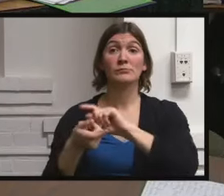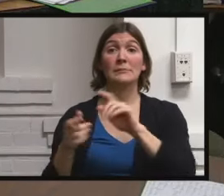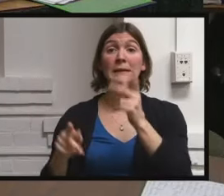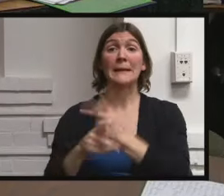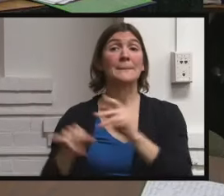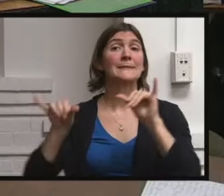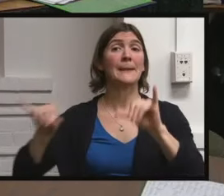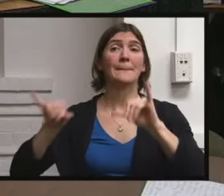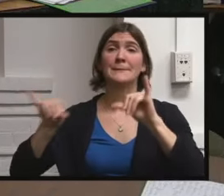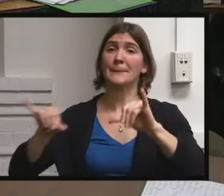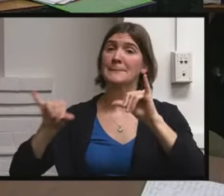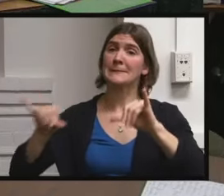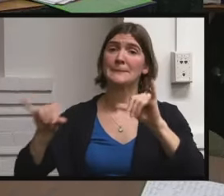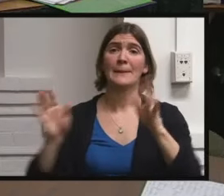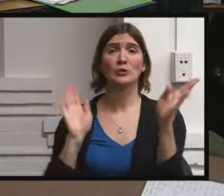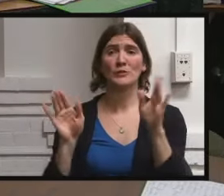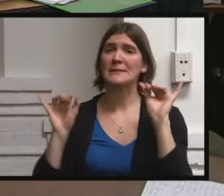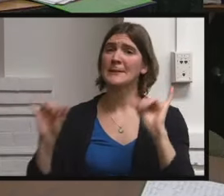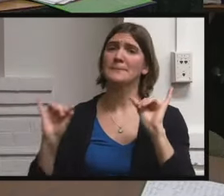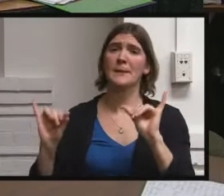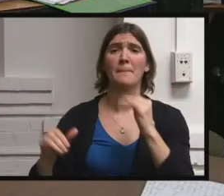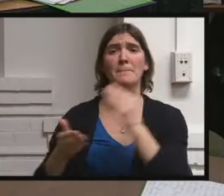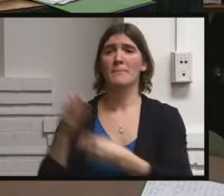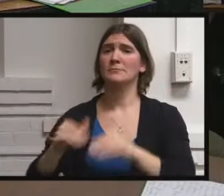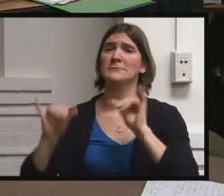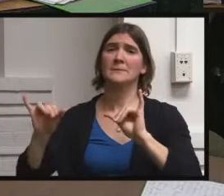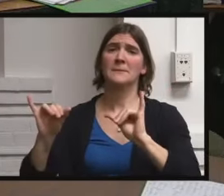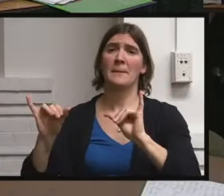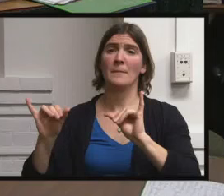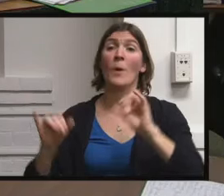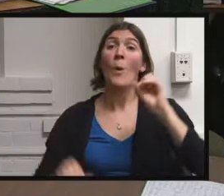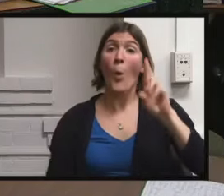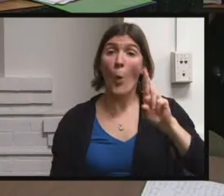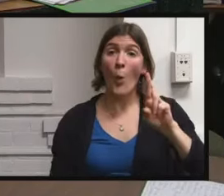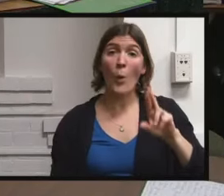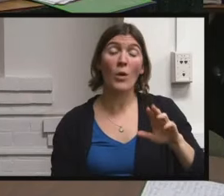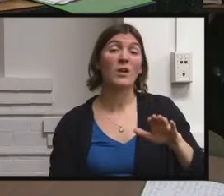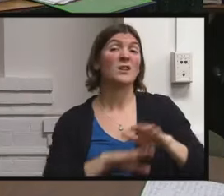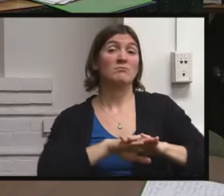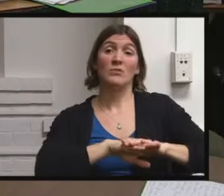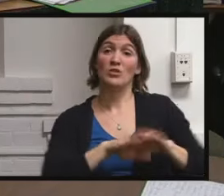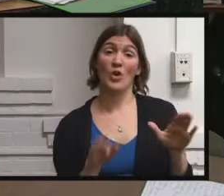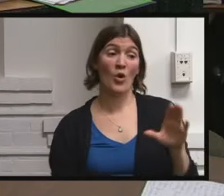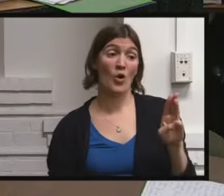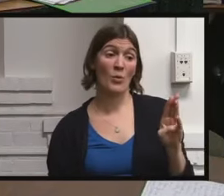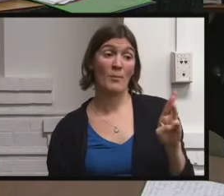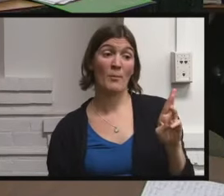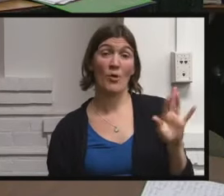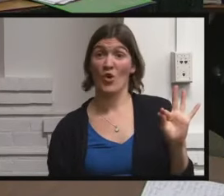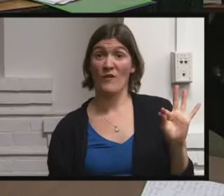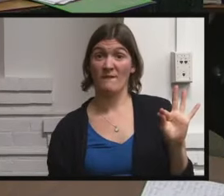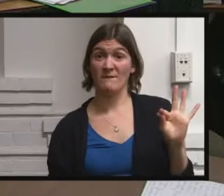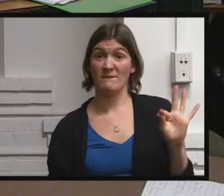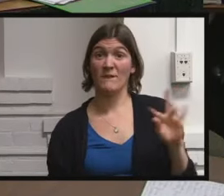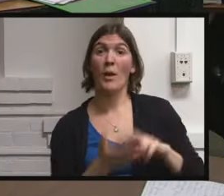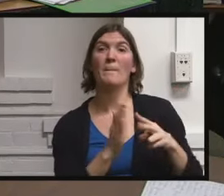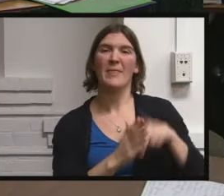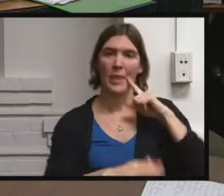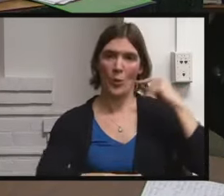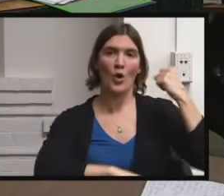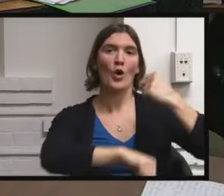quo continuation of service budget alongside a no MRF budget that would involve the closure